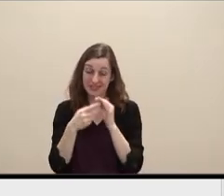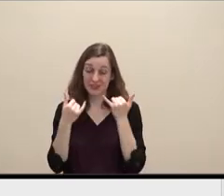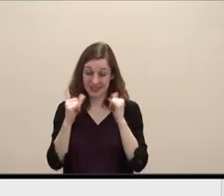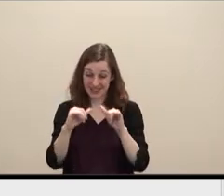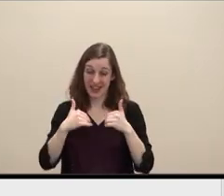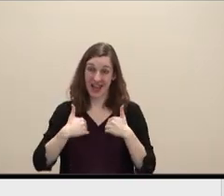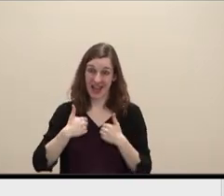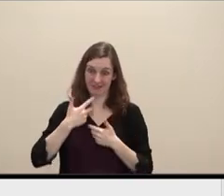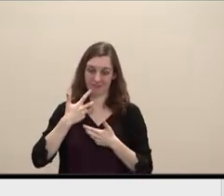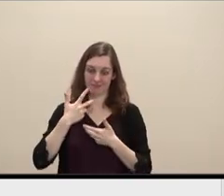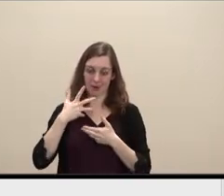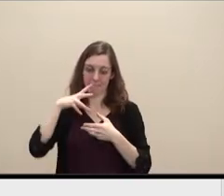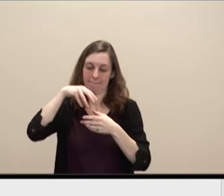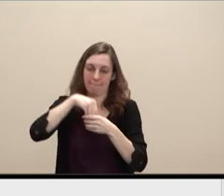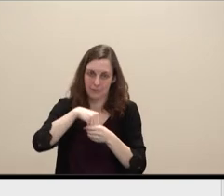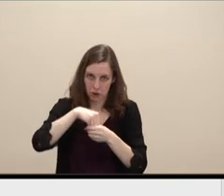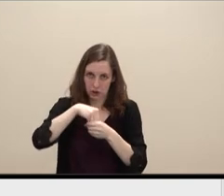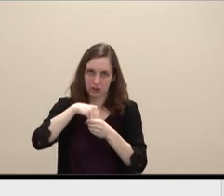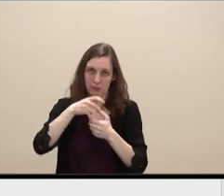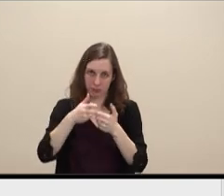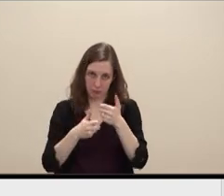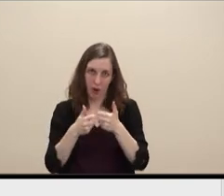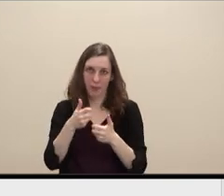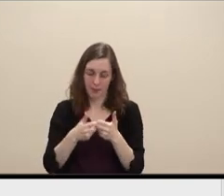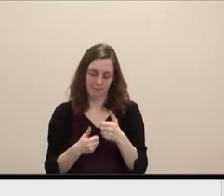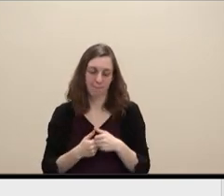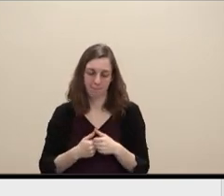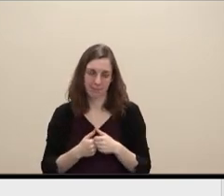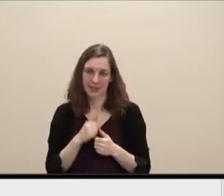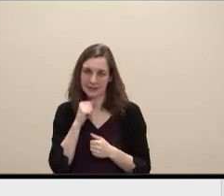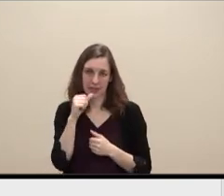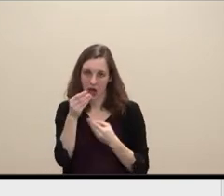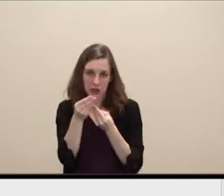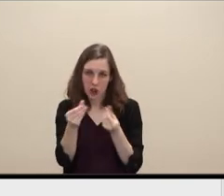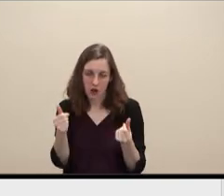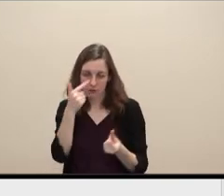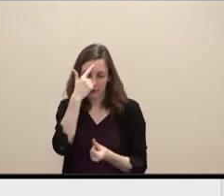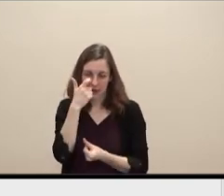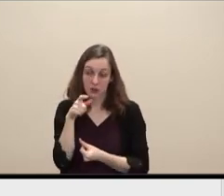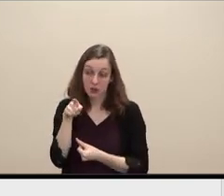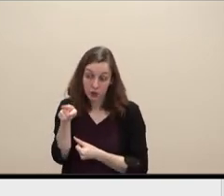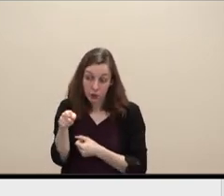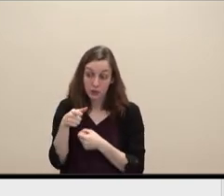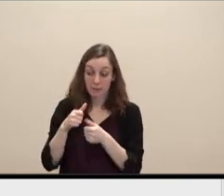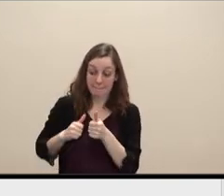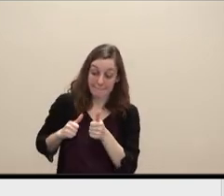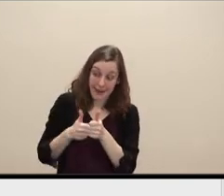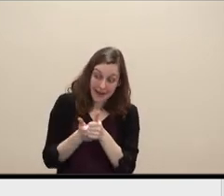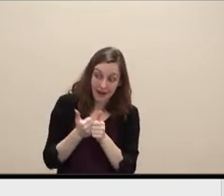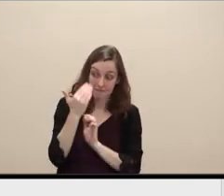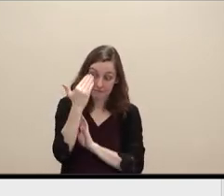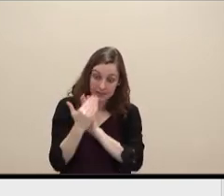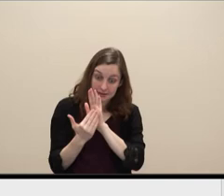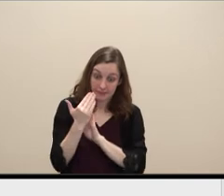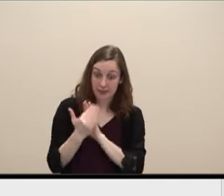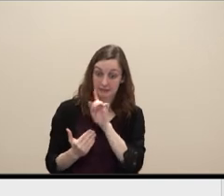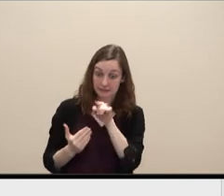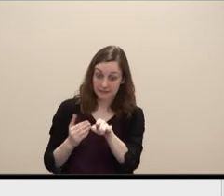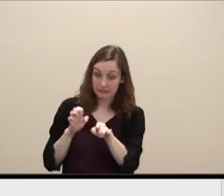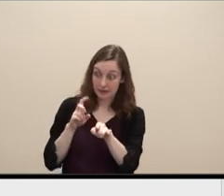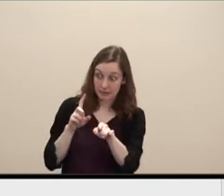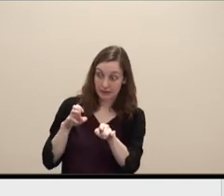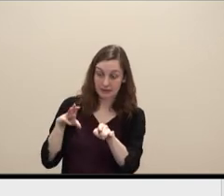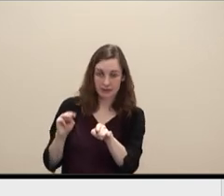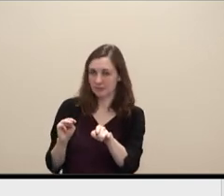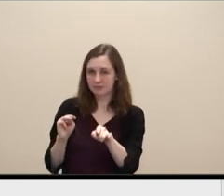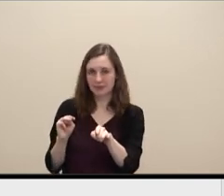this participation problem. It's not being solved by you're making up the face-to-face in Edmentum. It's just the same